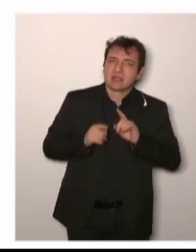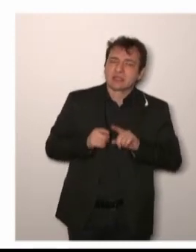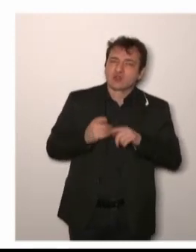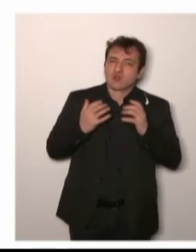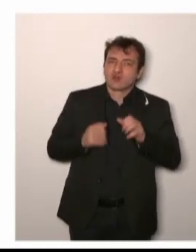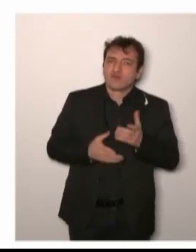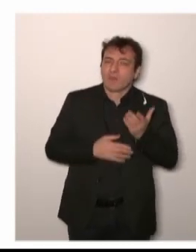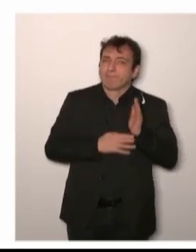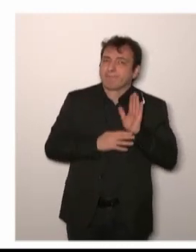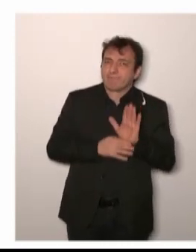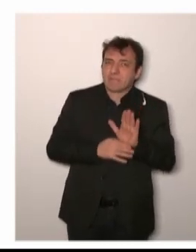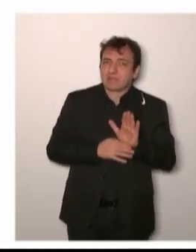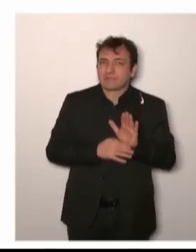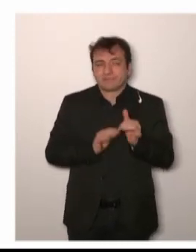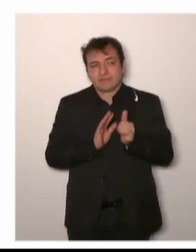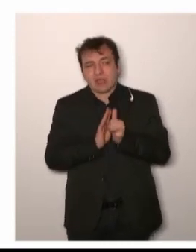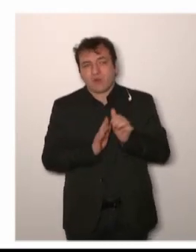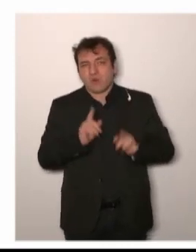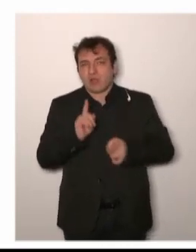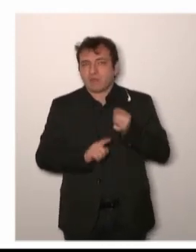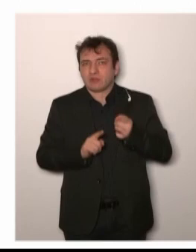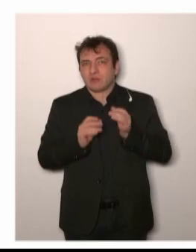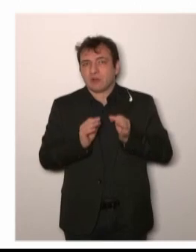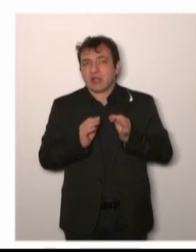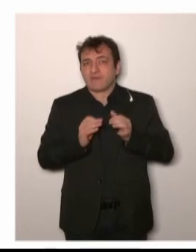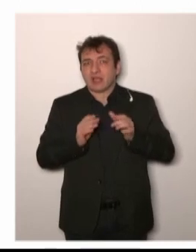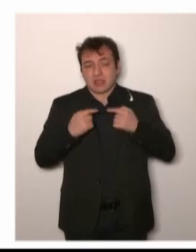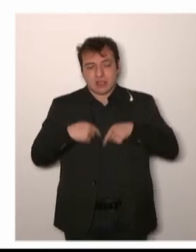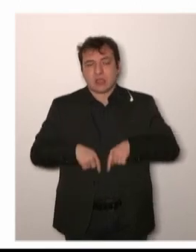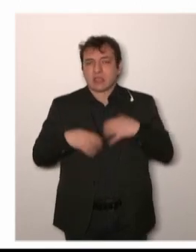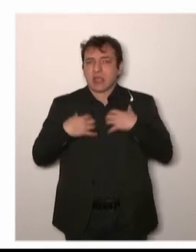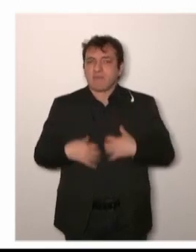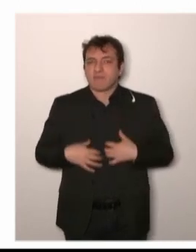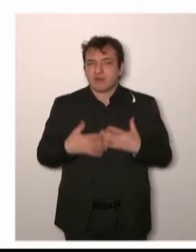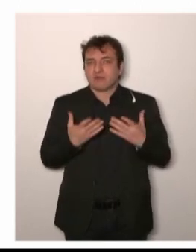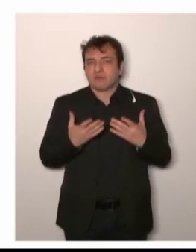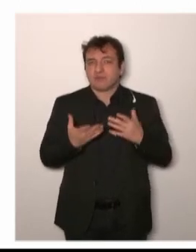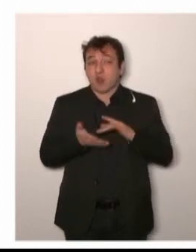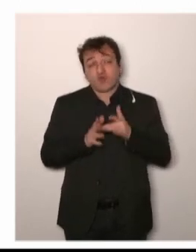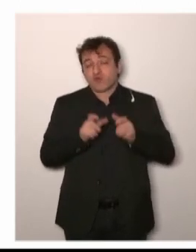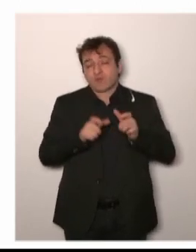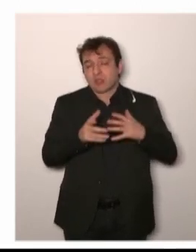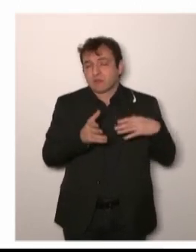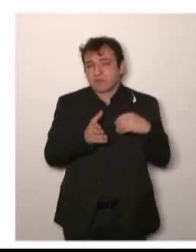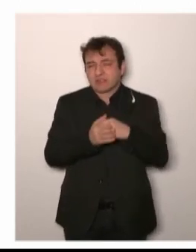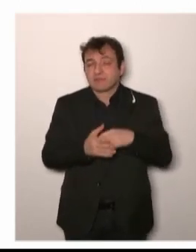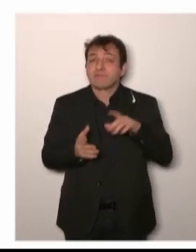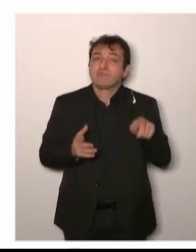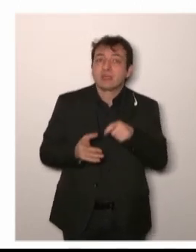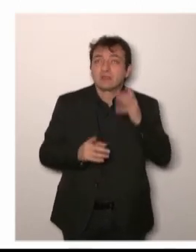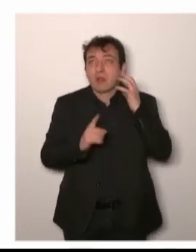the key role of member states in all this and the stakeholders. Of course, the goal is ambitious. We're saying